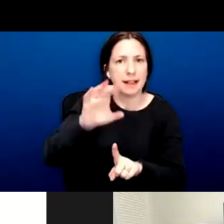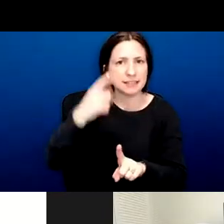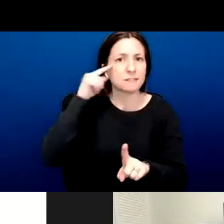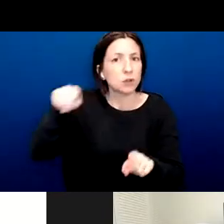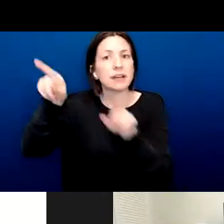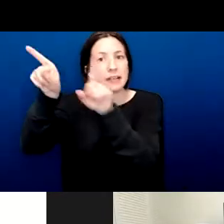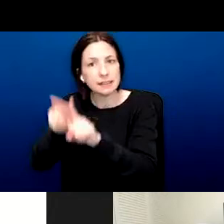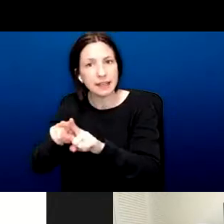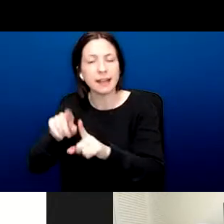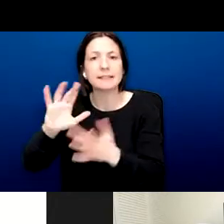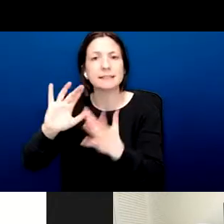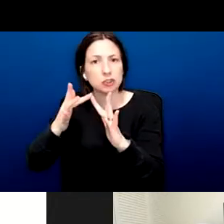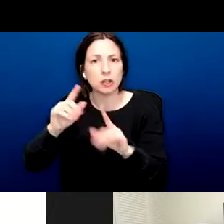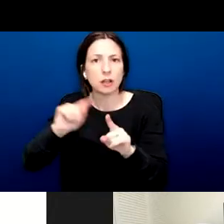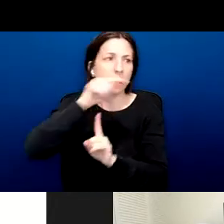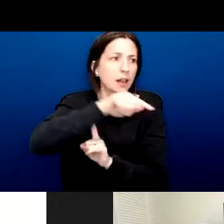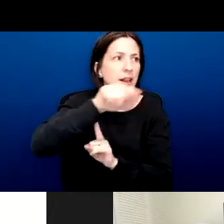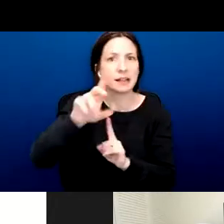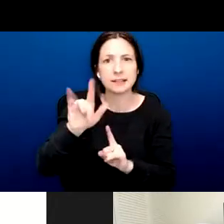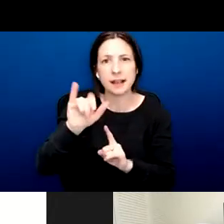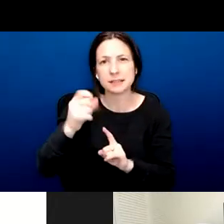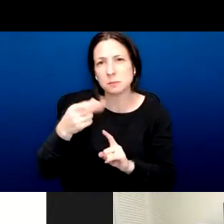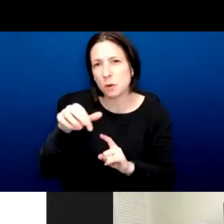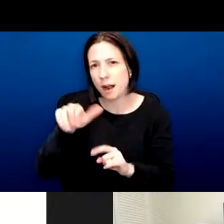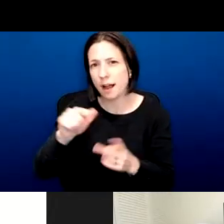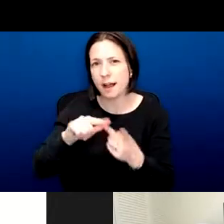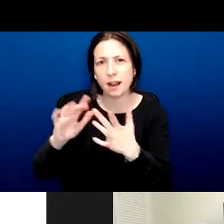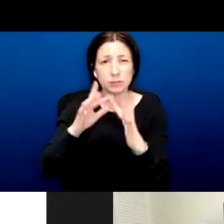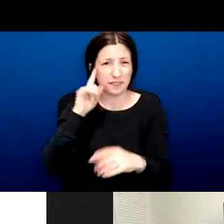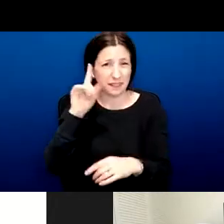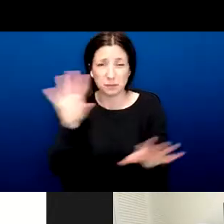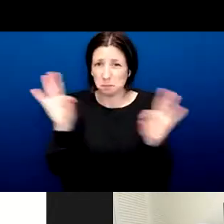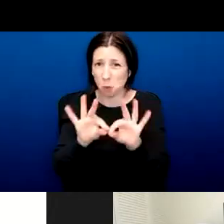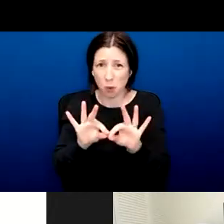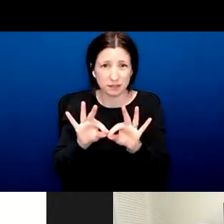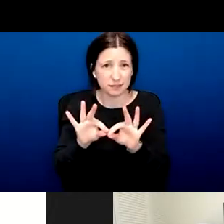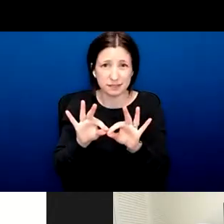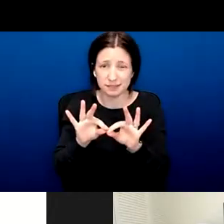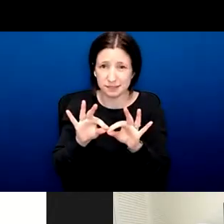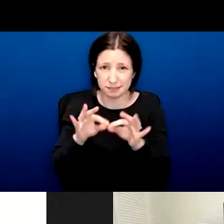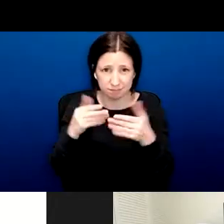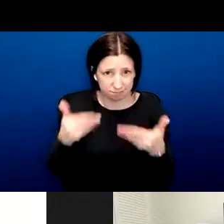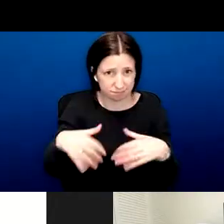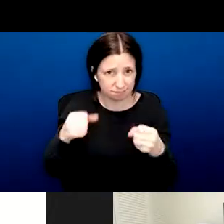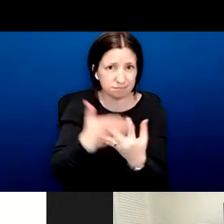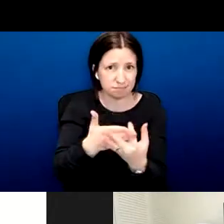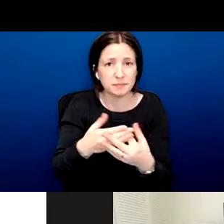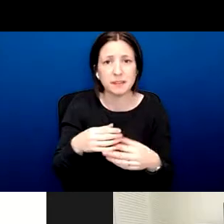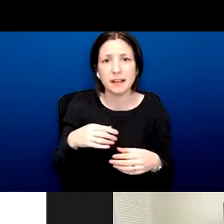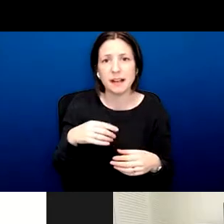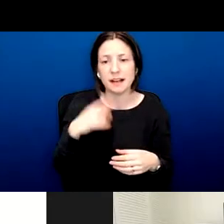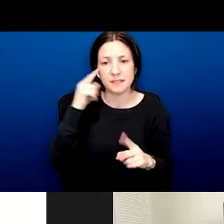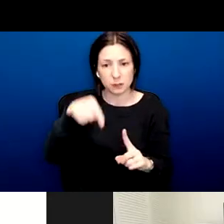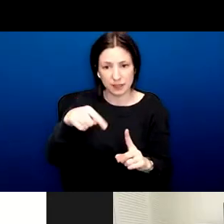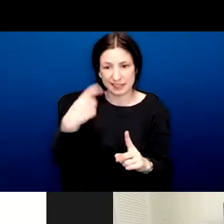and outreach is such an important intervention. And I think it's particularly important because, as you articulated in your chapter and as you've